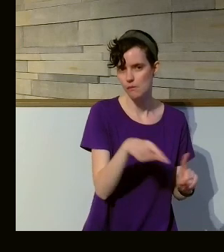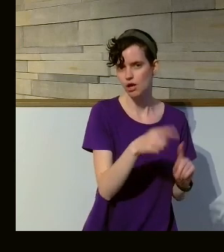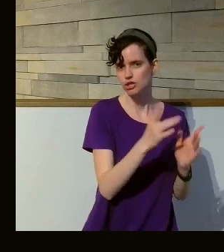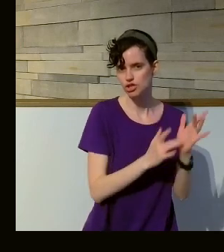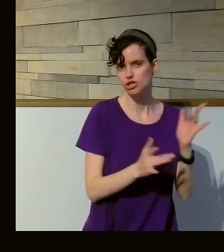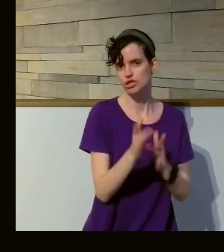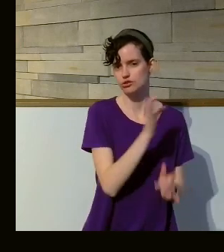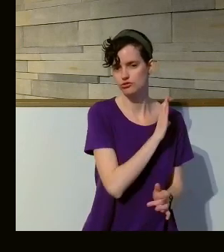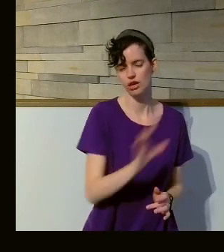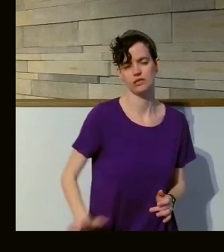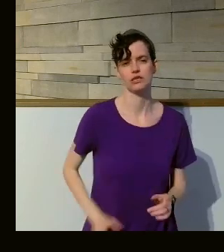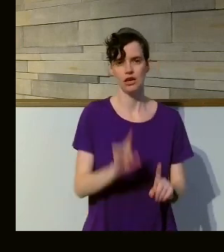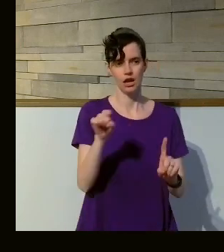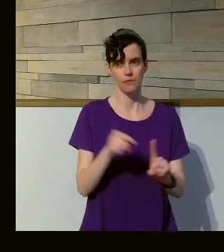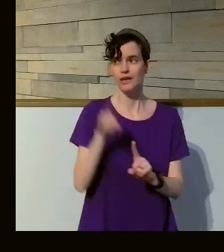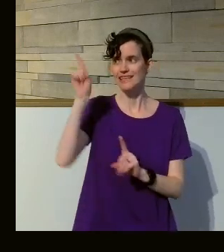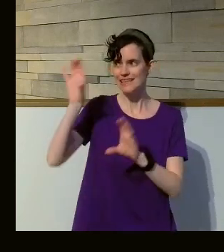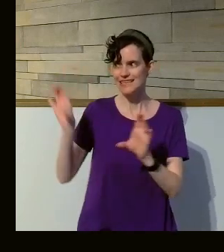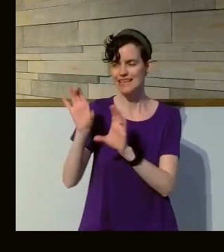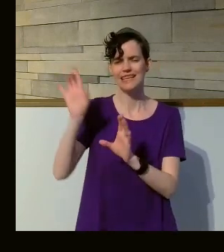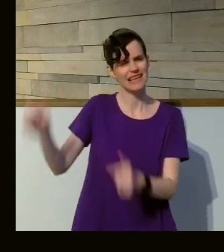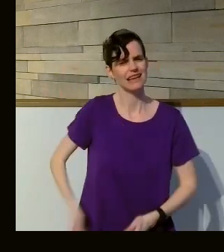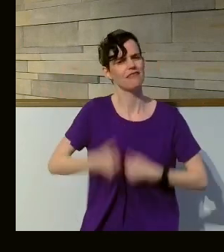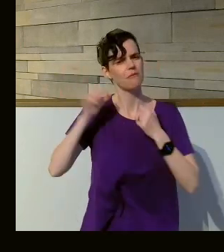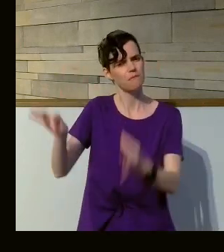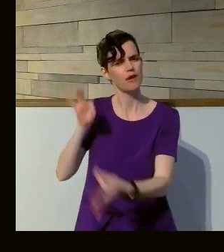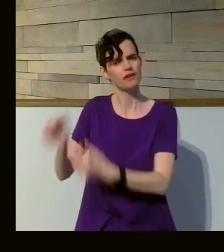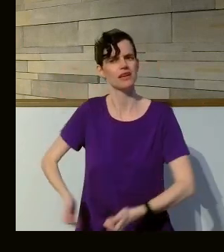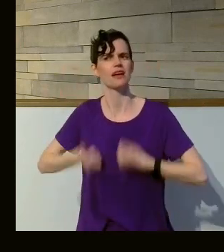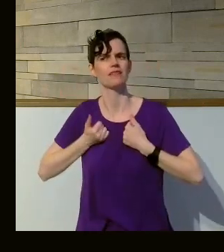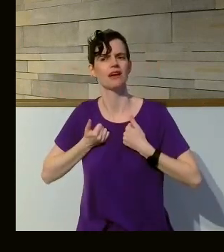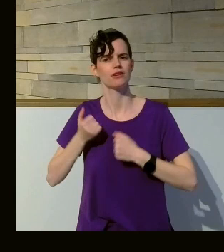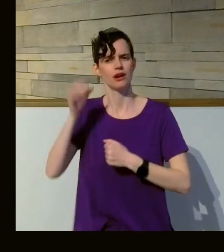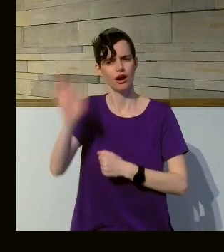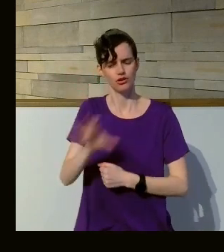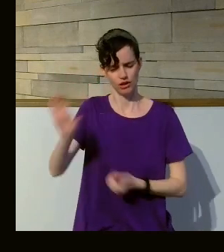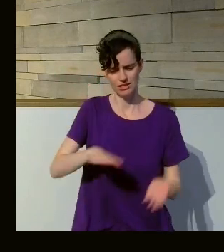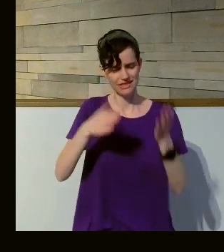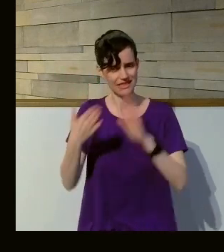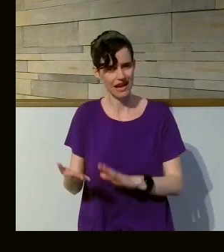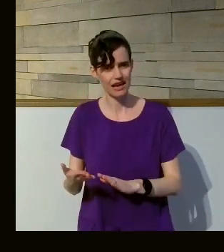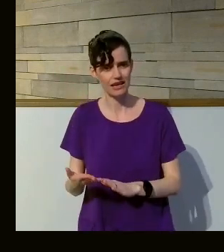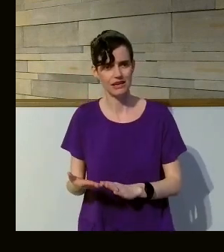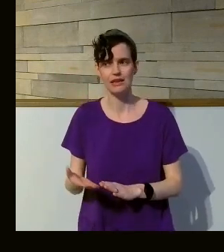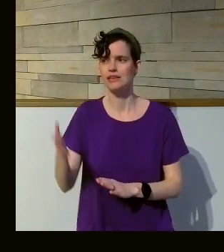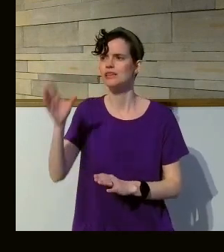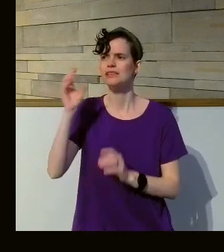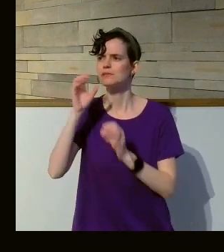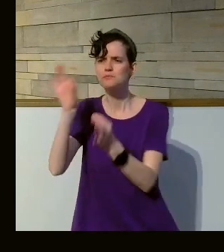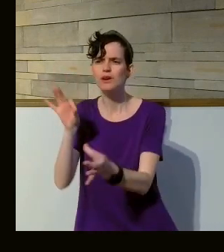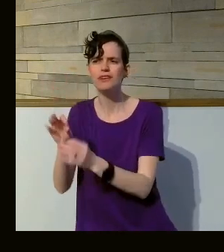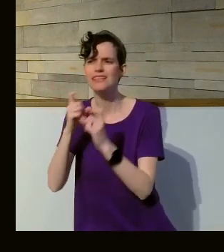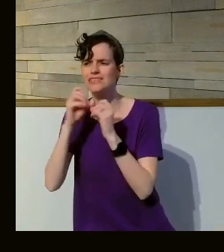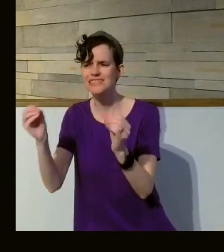Jesus Christ, about what he did, how he lived the perfect life, how he died on the cross, and the one who knew no sin became sin so that